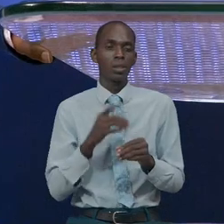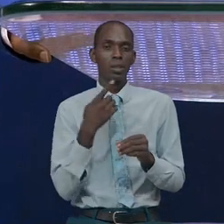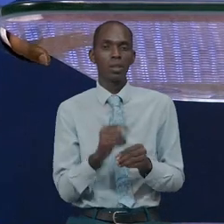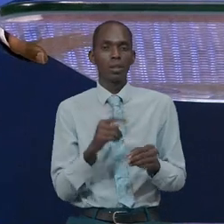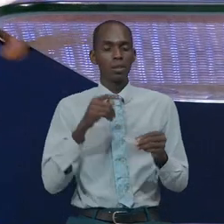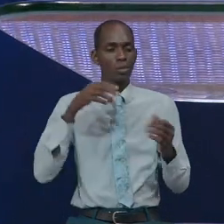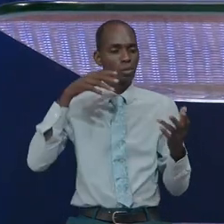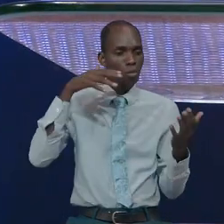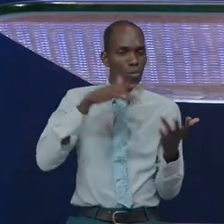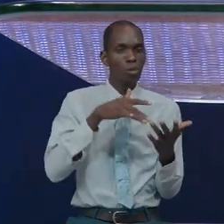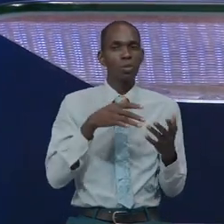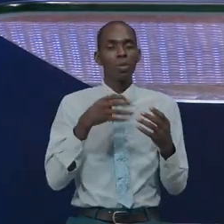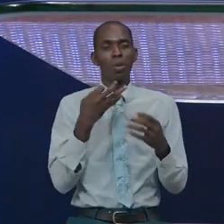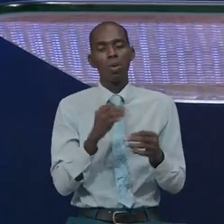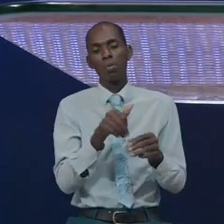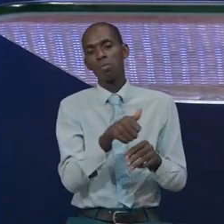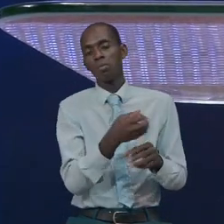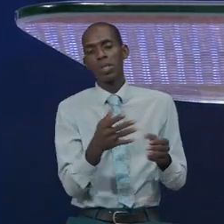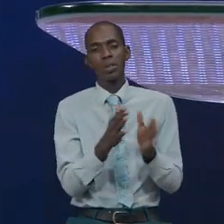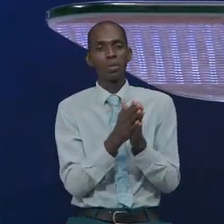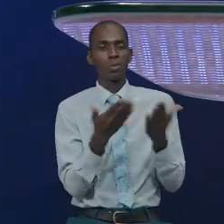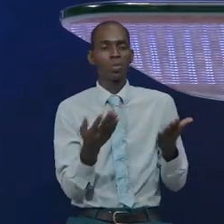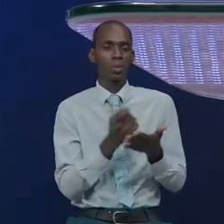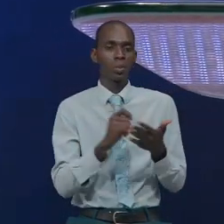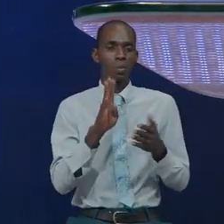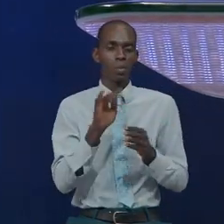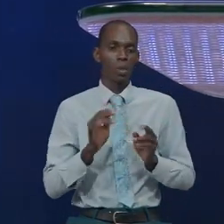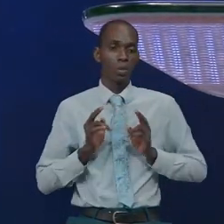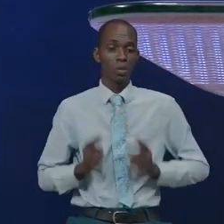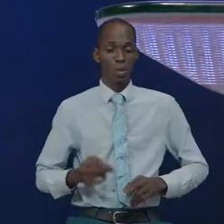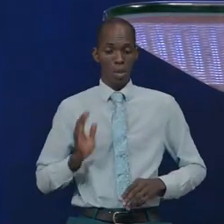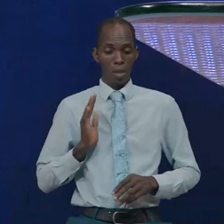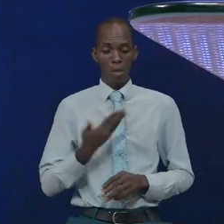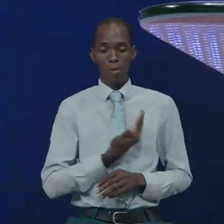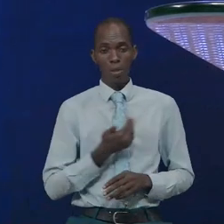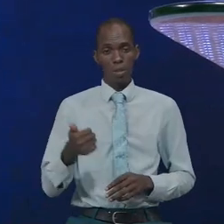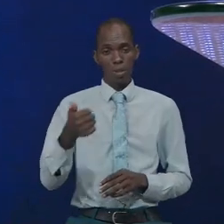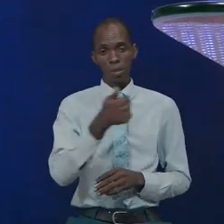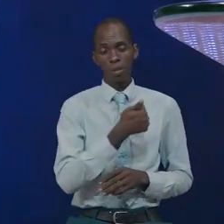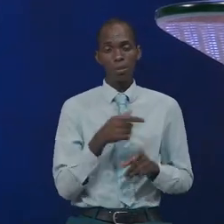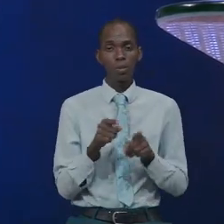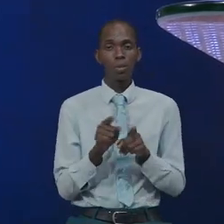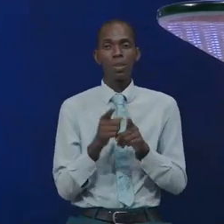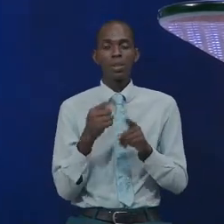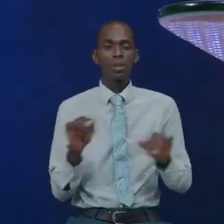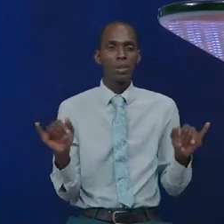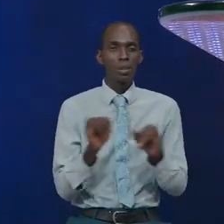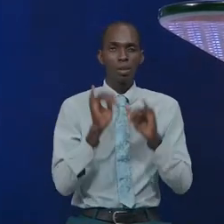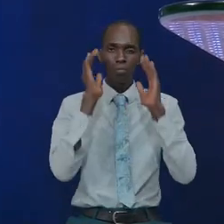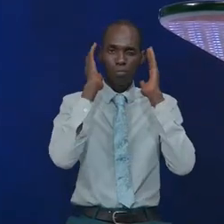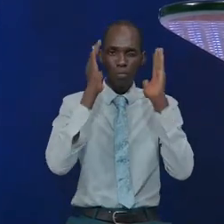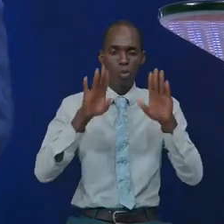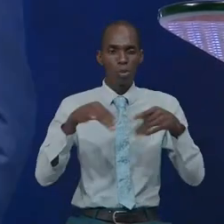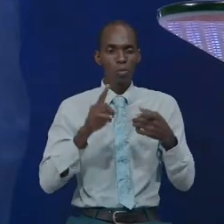studying many authors. And now ourselves too, the same concentration we gave to our